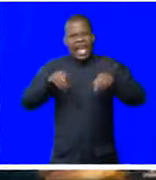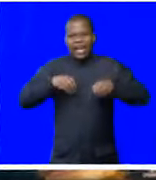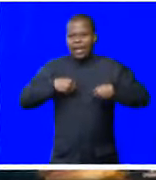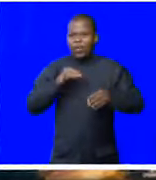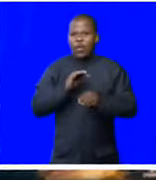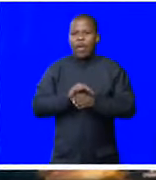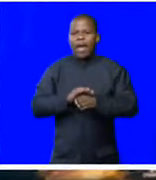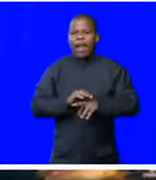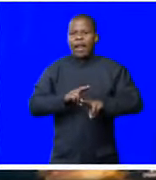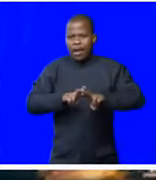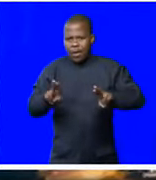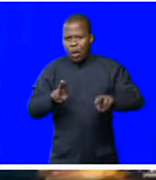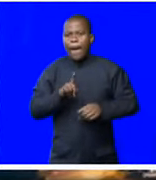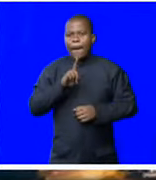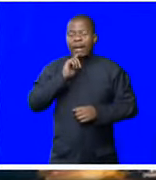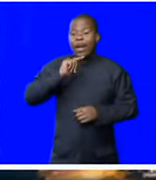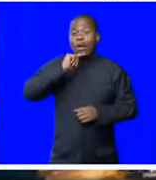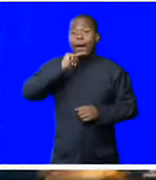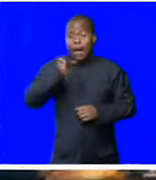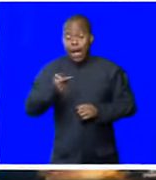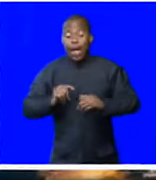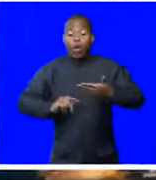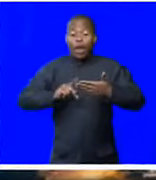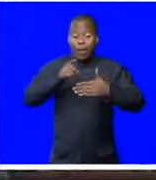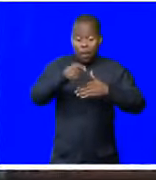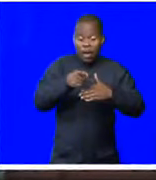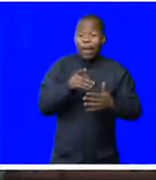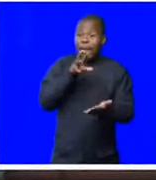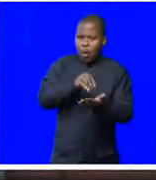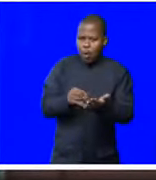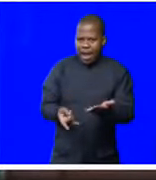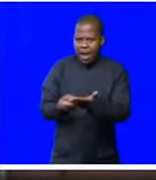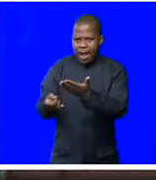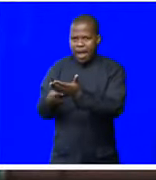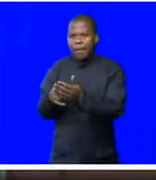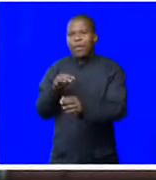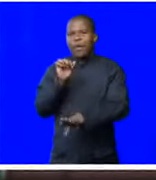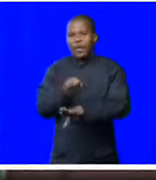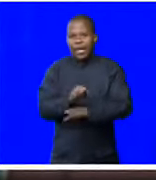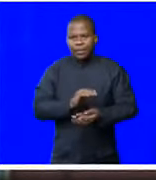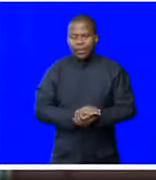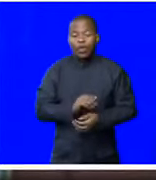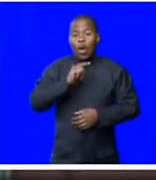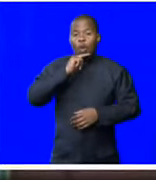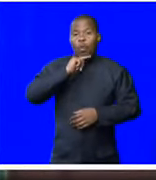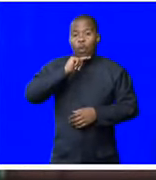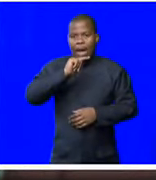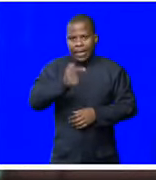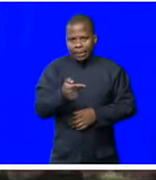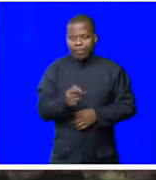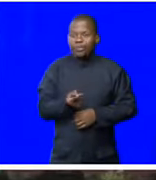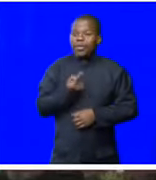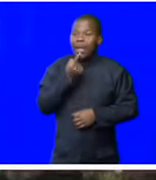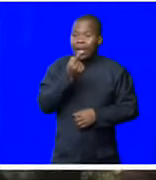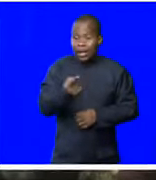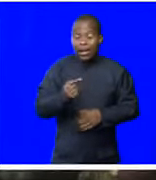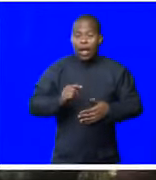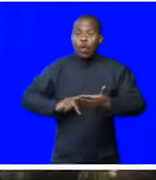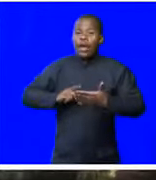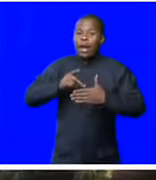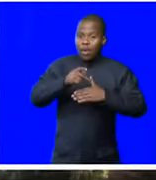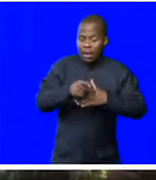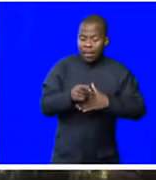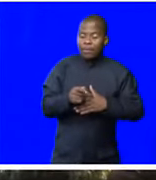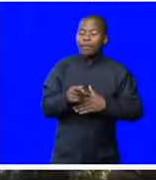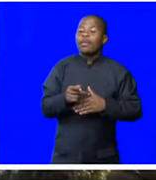despite the aftercare service program by the Correctional Services. His Majesty's Correctional Services has the aftercare service program where